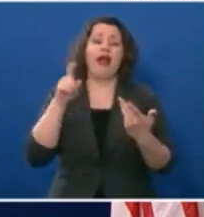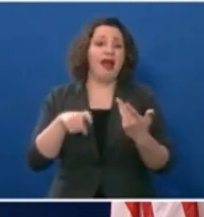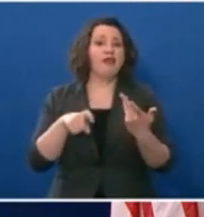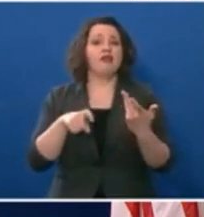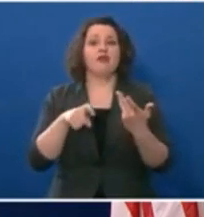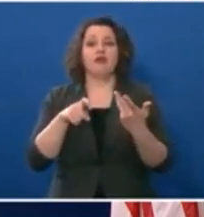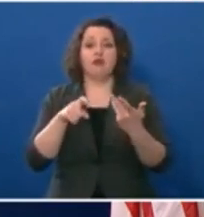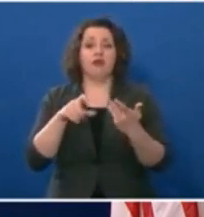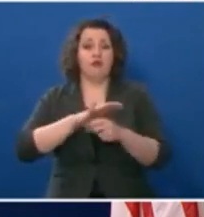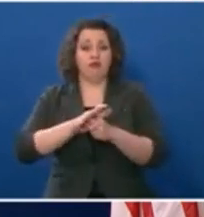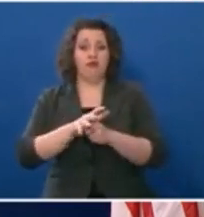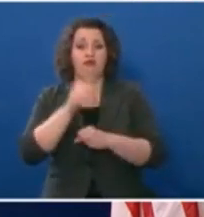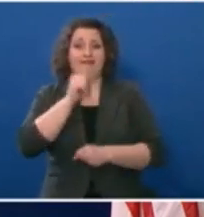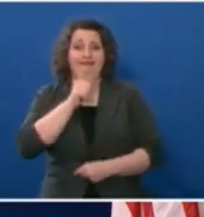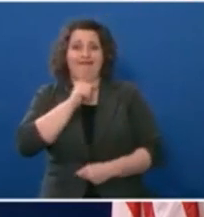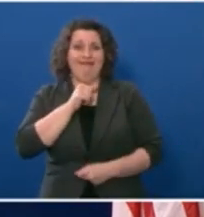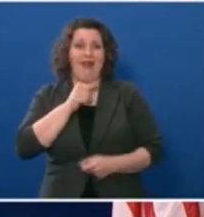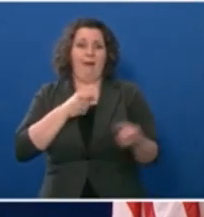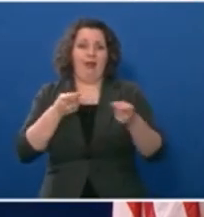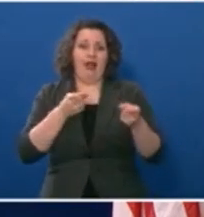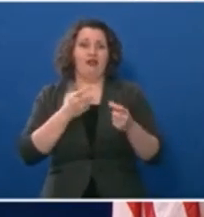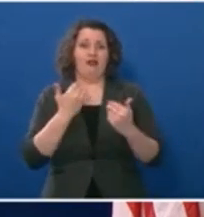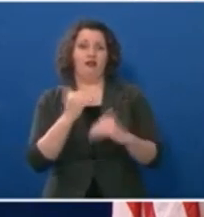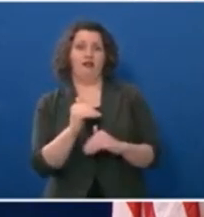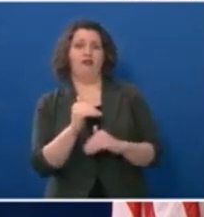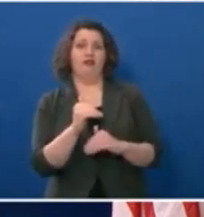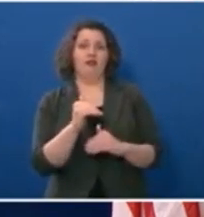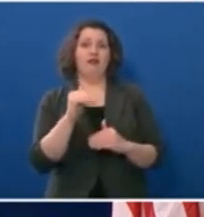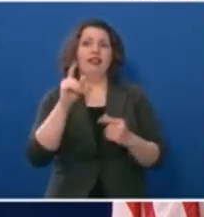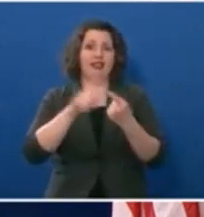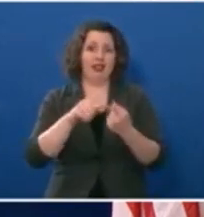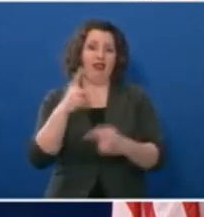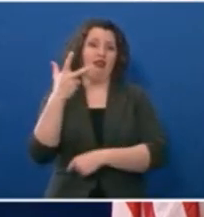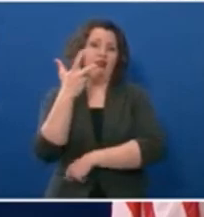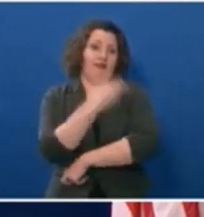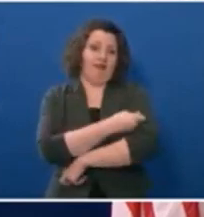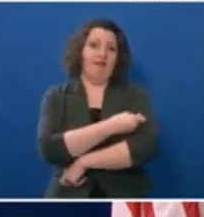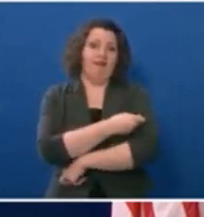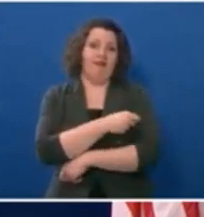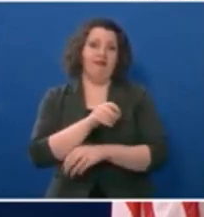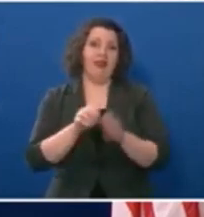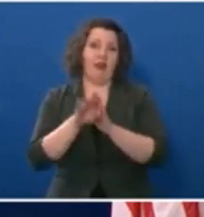live with and manage the virus until or if a vaccine is discovered.